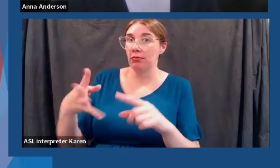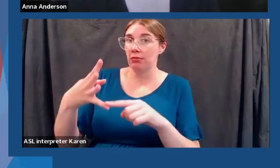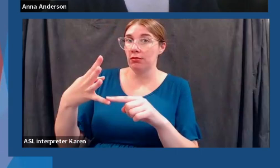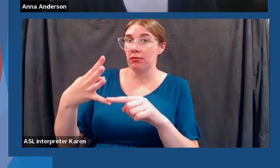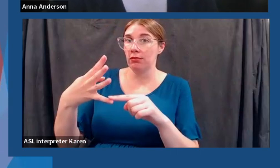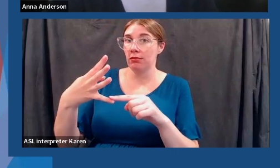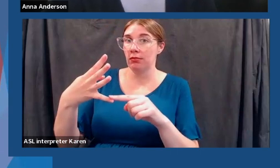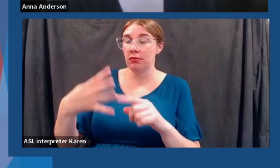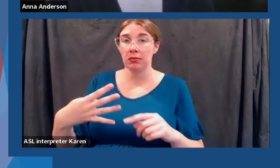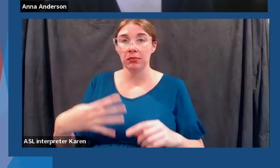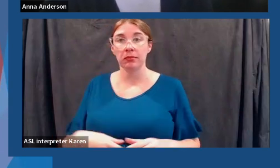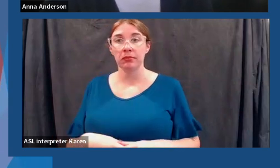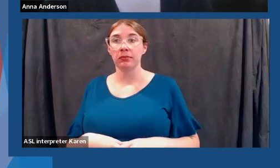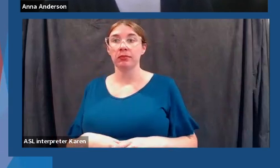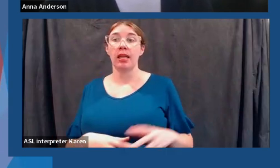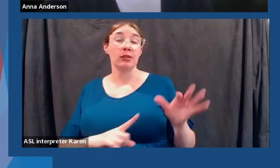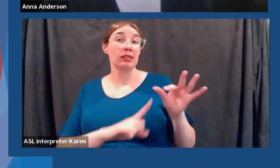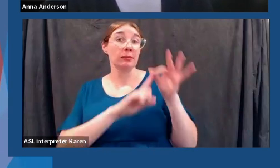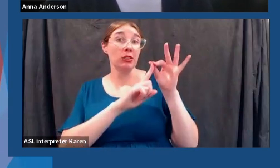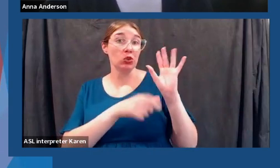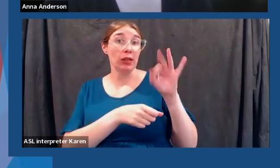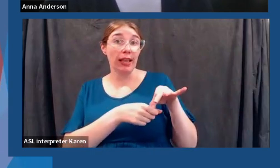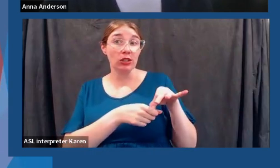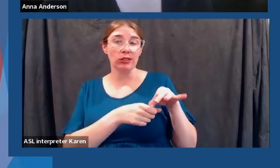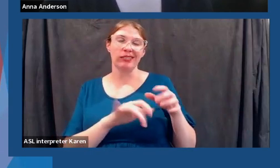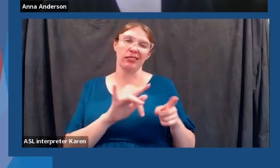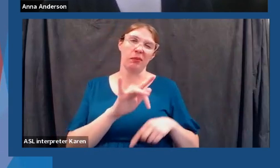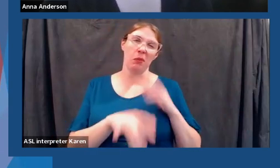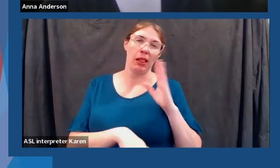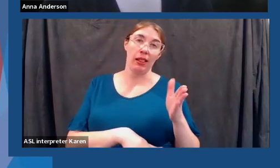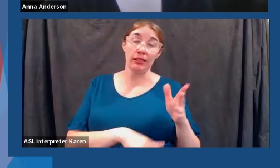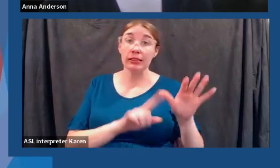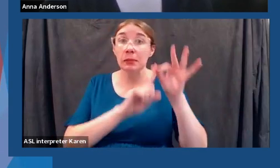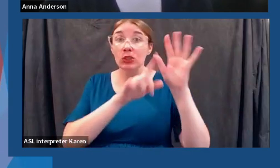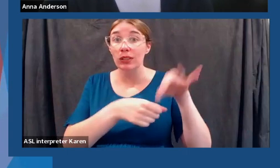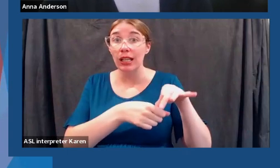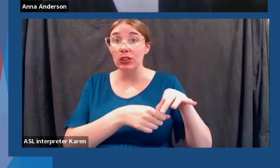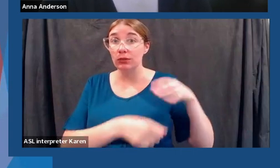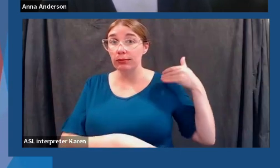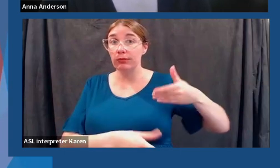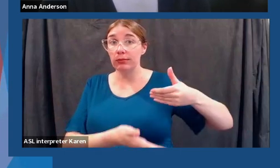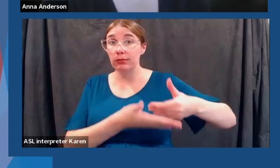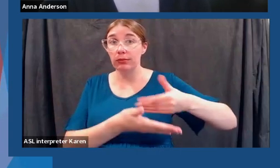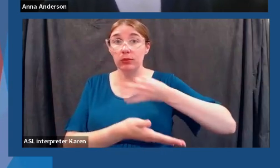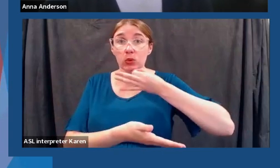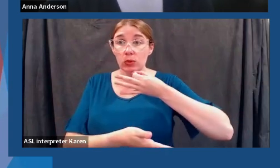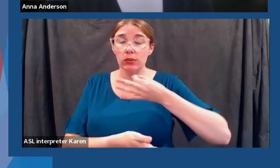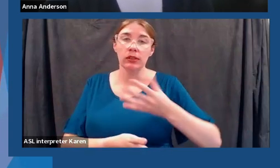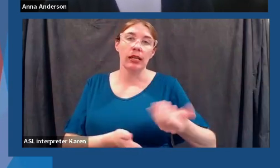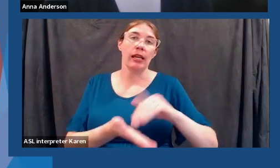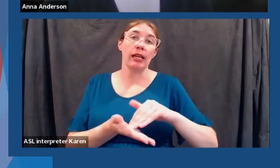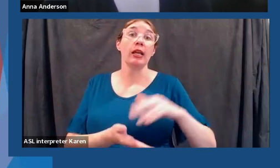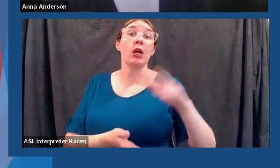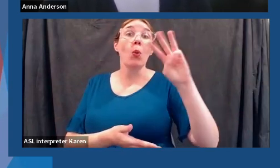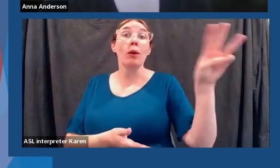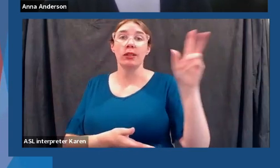skip through these special elections. There are special elections coming up. Again, look at the PowerPoint on our website